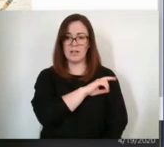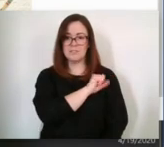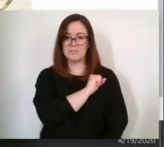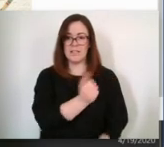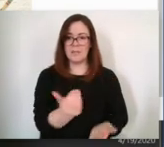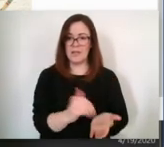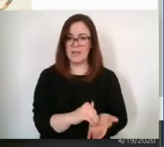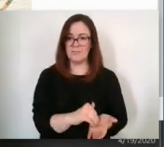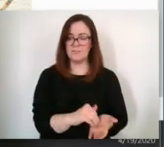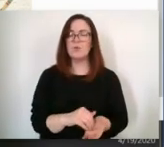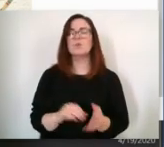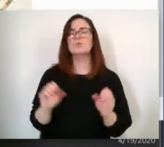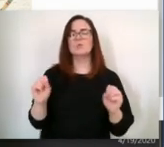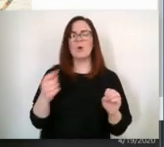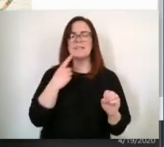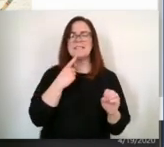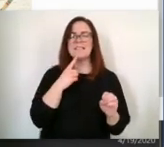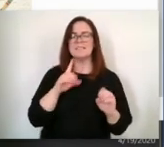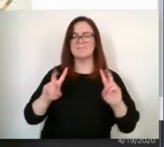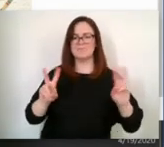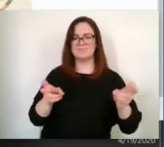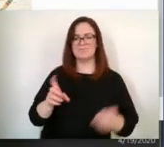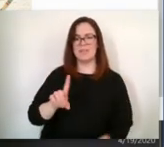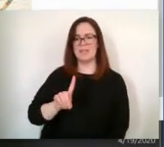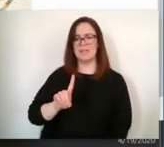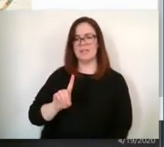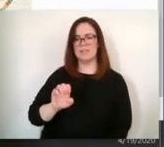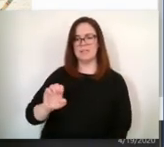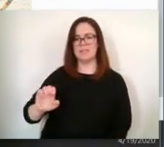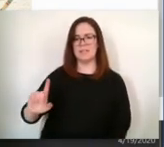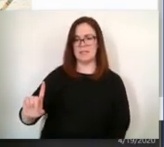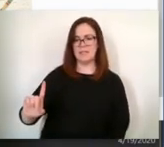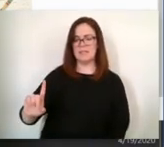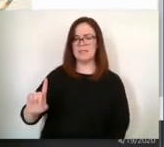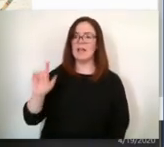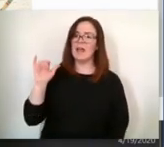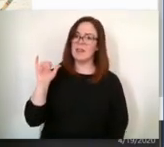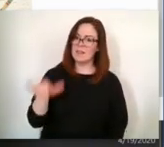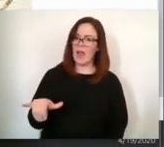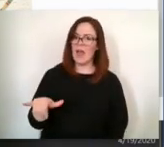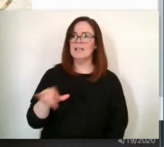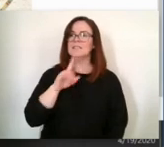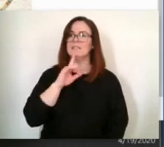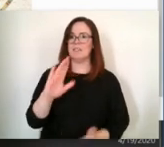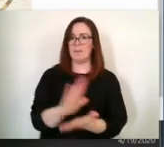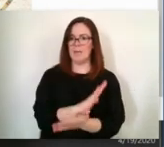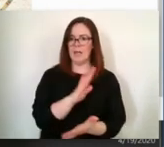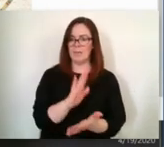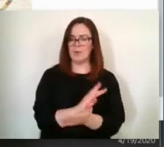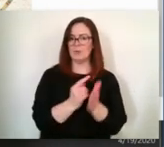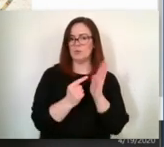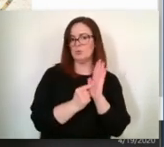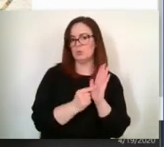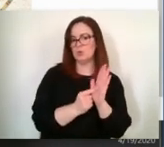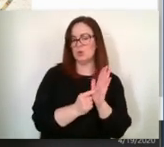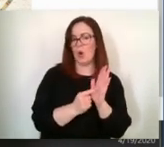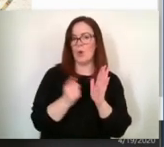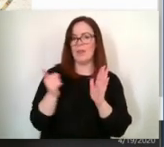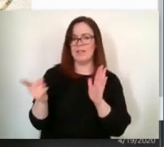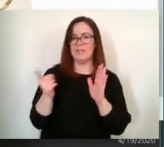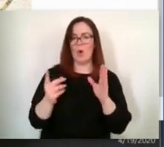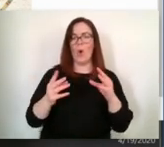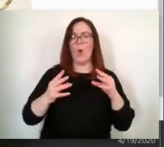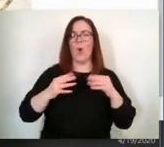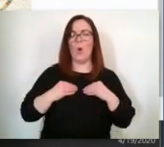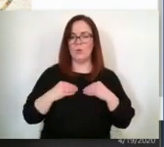when it says he gave his deed to his friend, that was the piece of paper that says he owns the property. So he gave the property that he